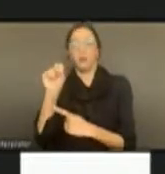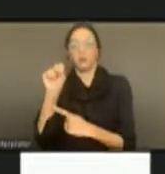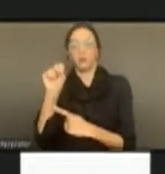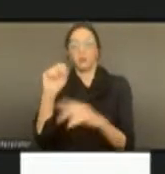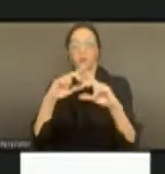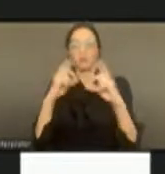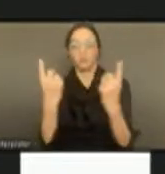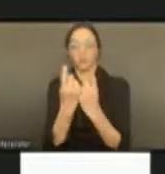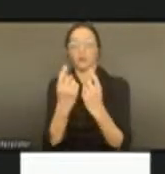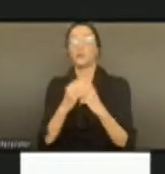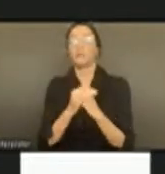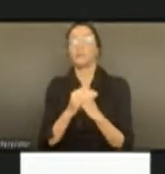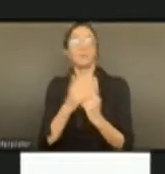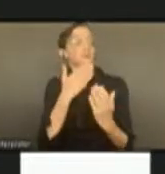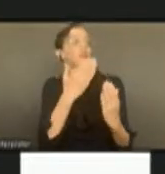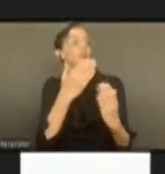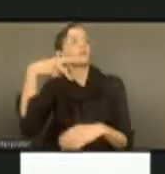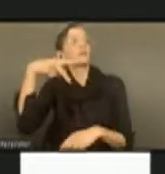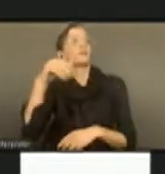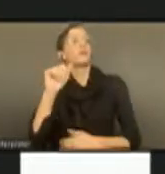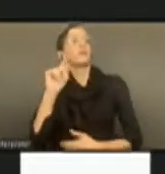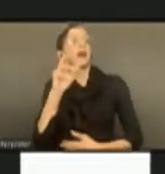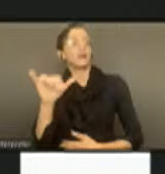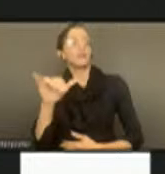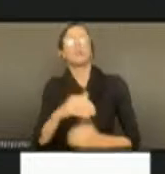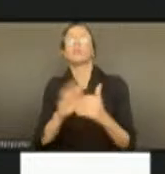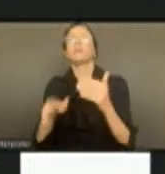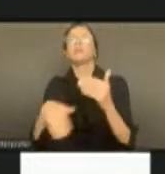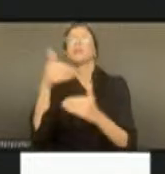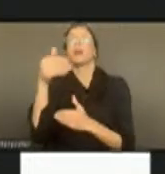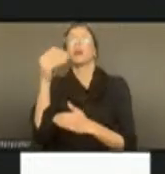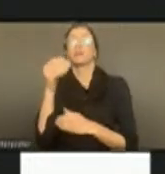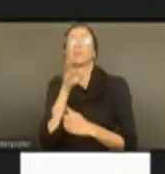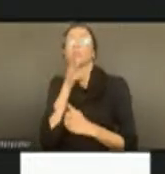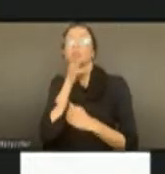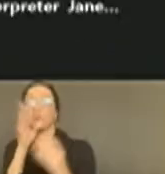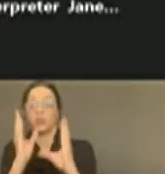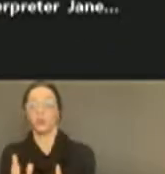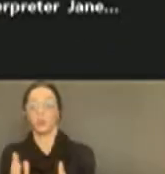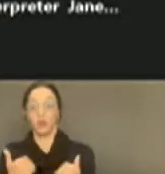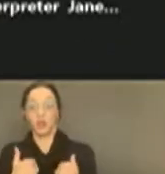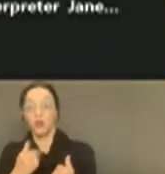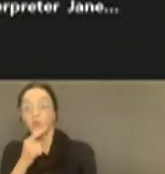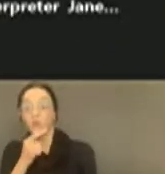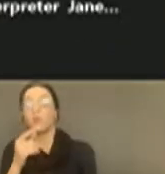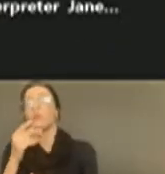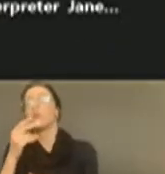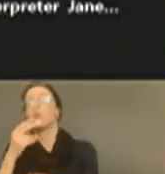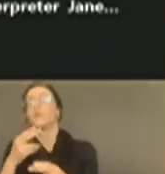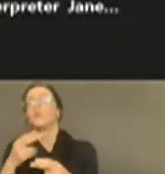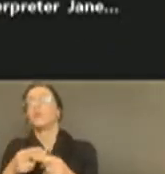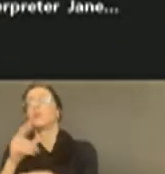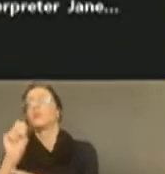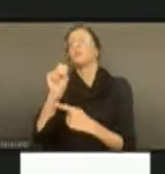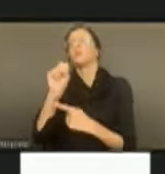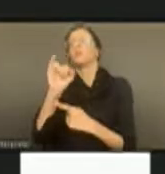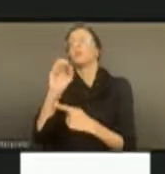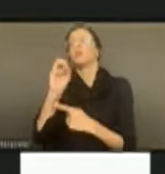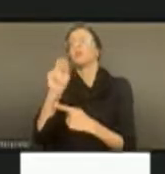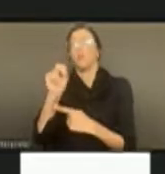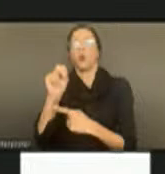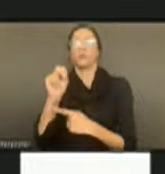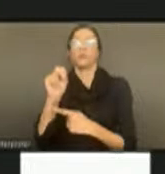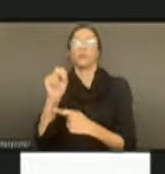Thank you, Patty. Next speaker I have is Simone Hugh. Simone Hugh, please